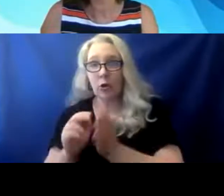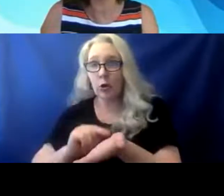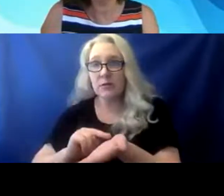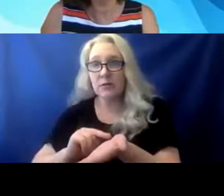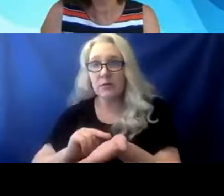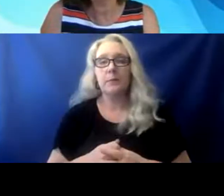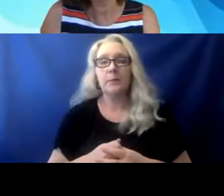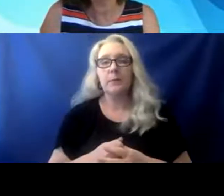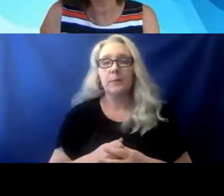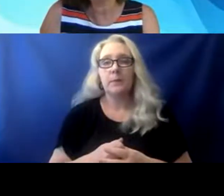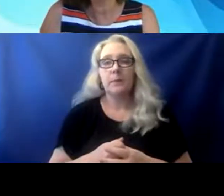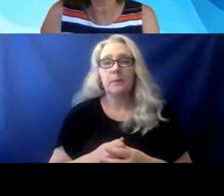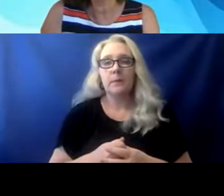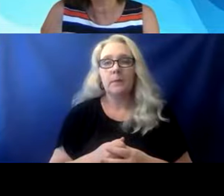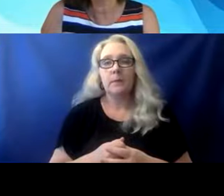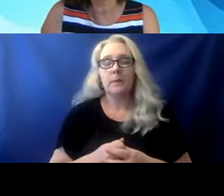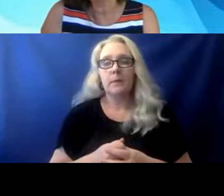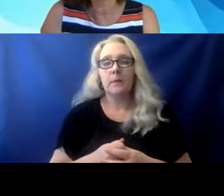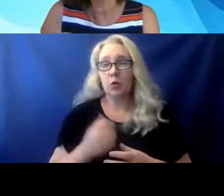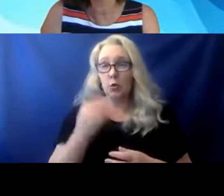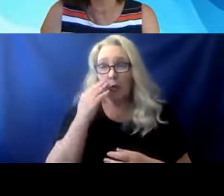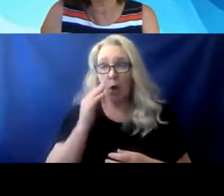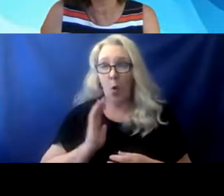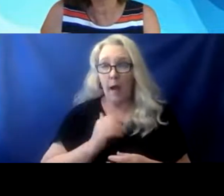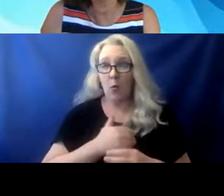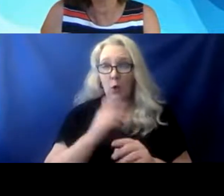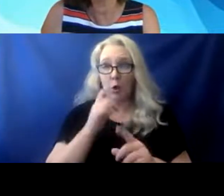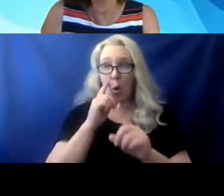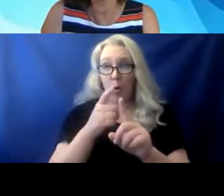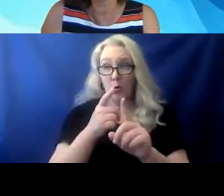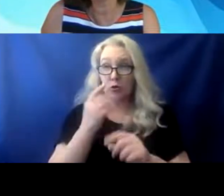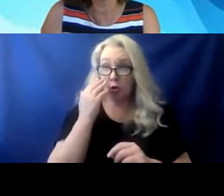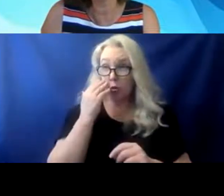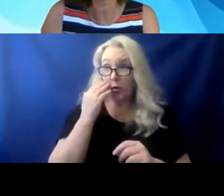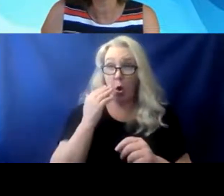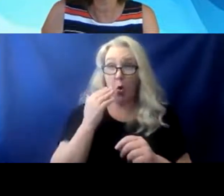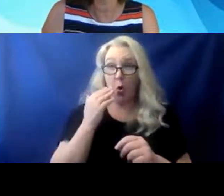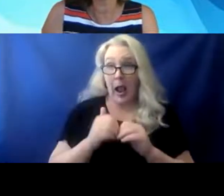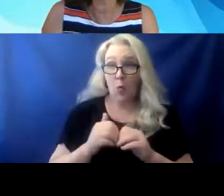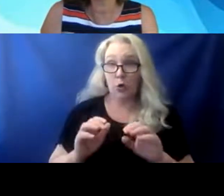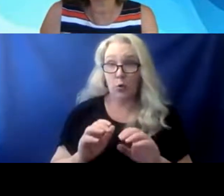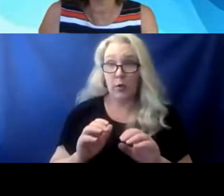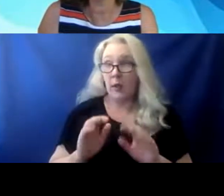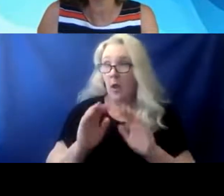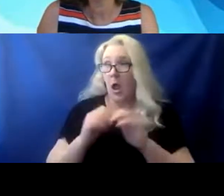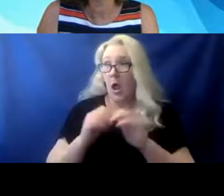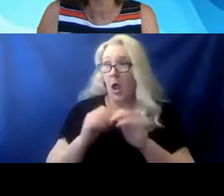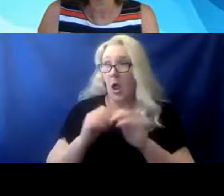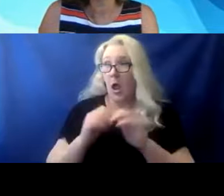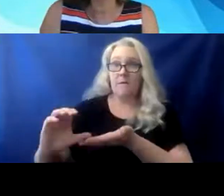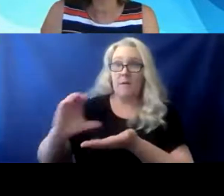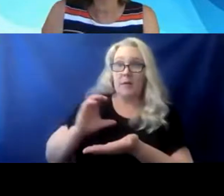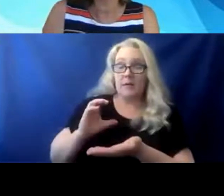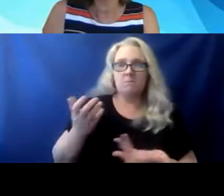we draw that continuum as a state? Do we know our goals? Do we know how we're doing? Do we know where our funding is? We couldn't answer that question. So